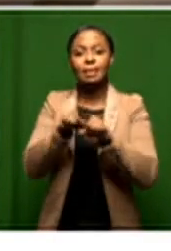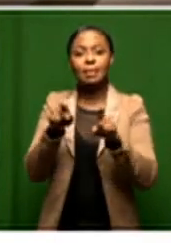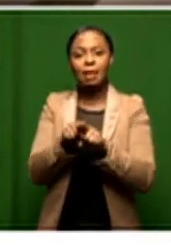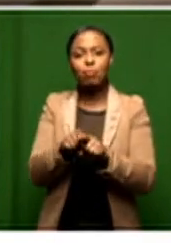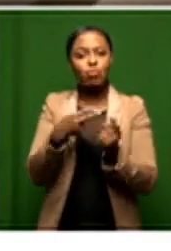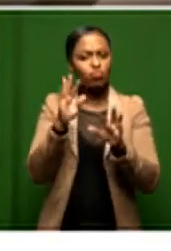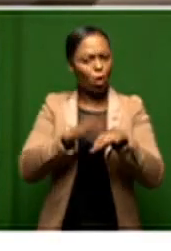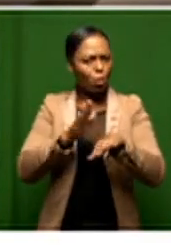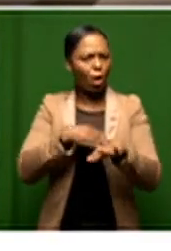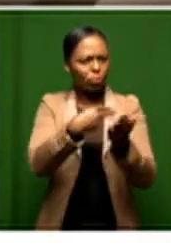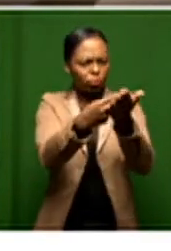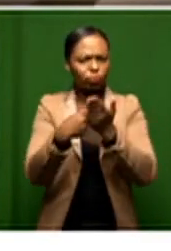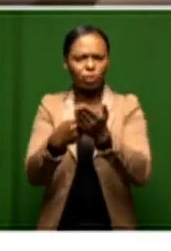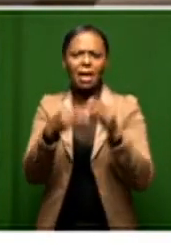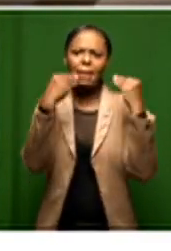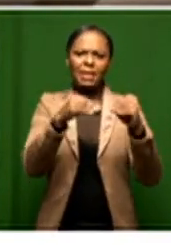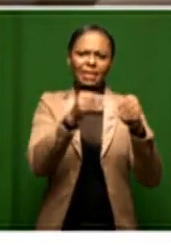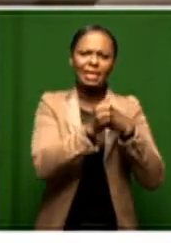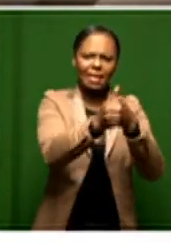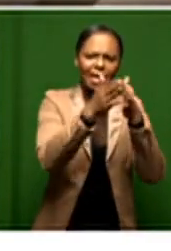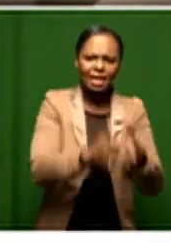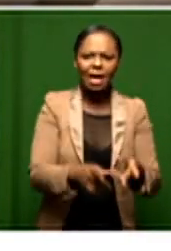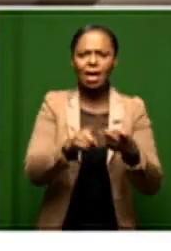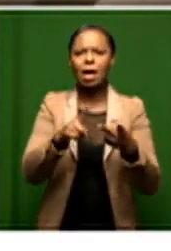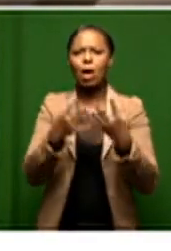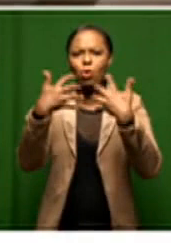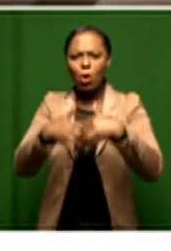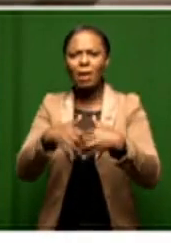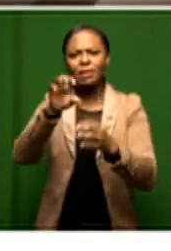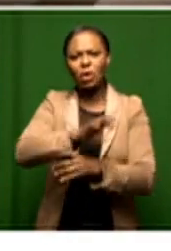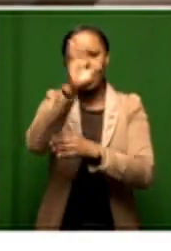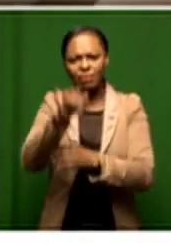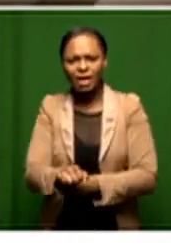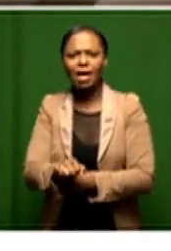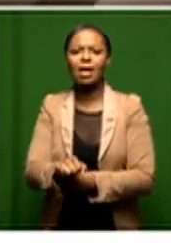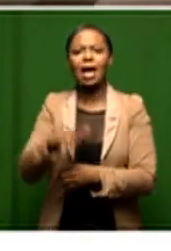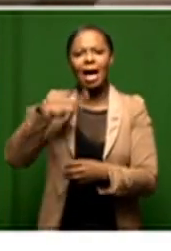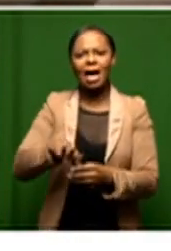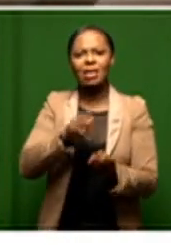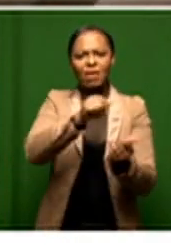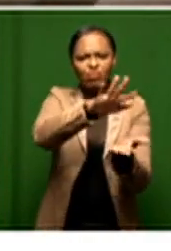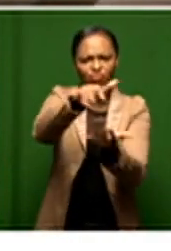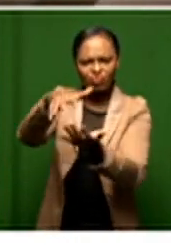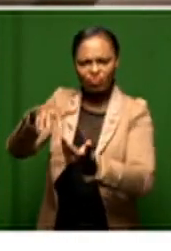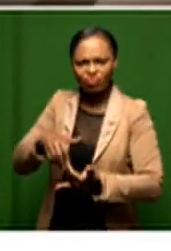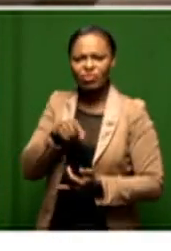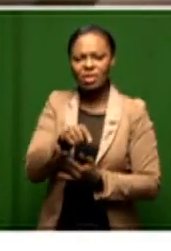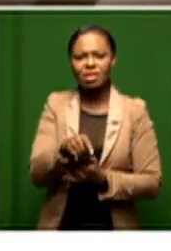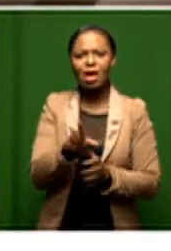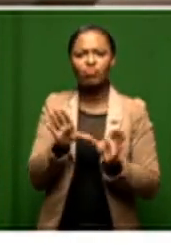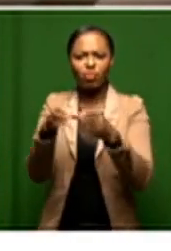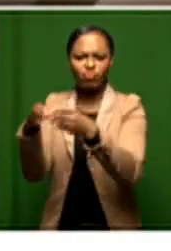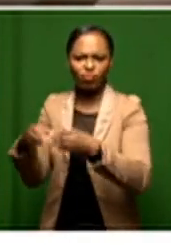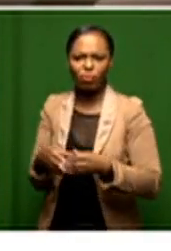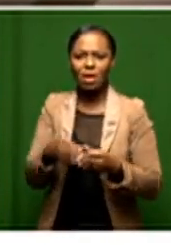underway with business leadership, with Corporate South Africa, and through other fundraising initiatives, through a task